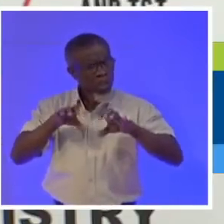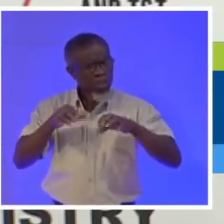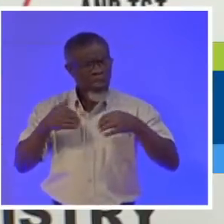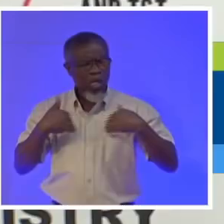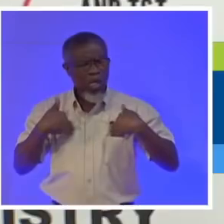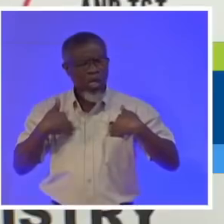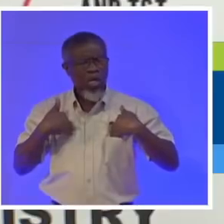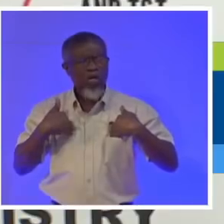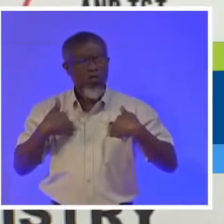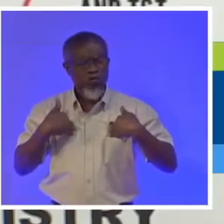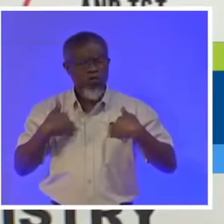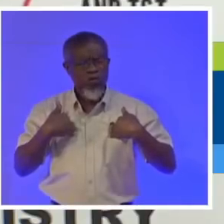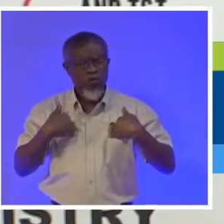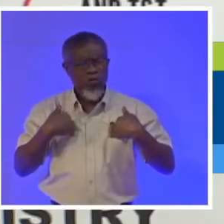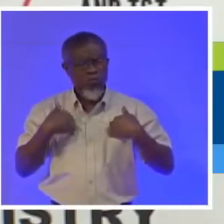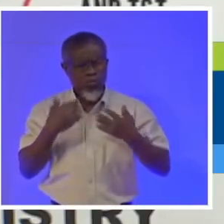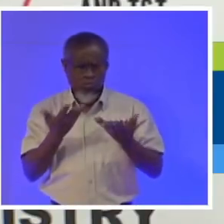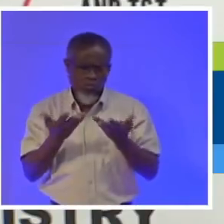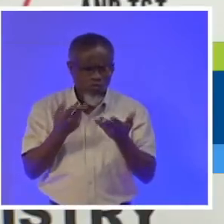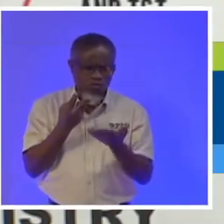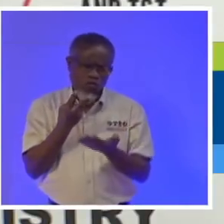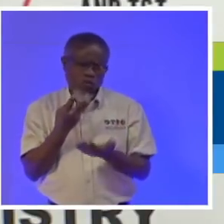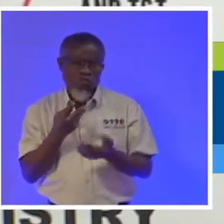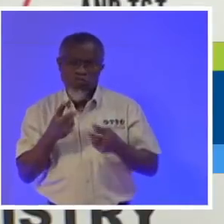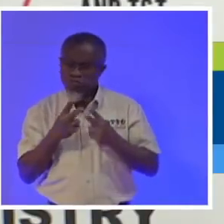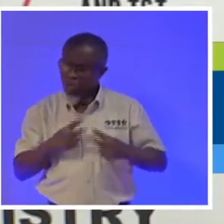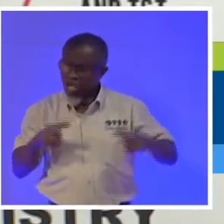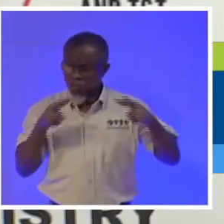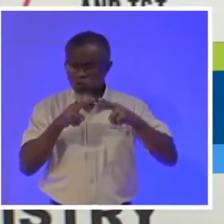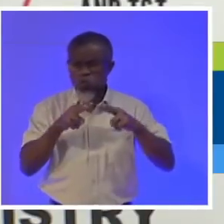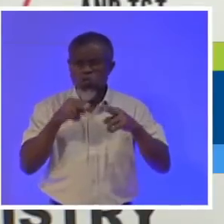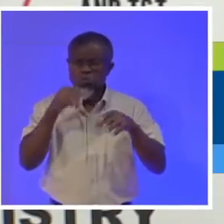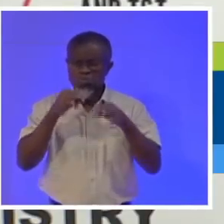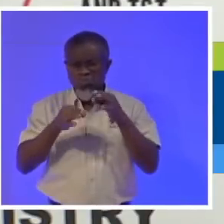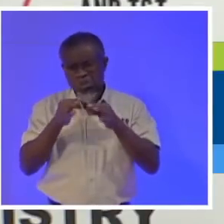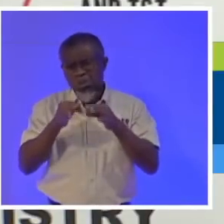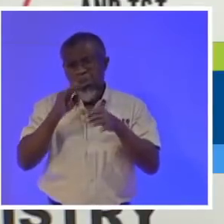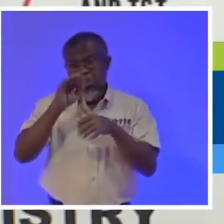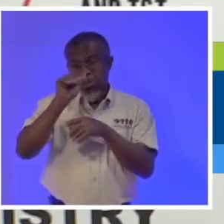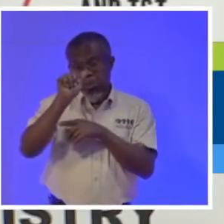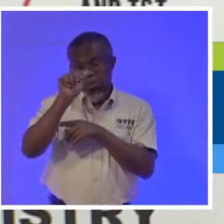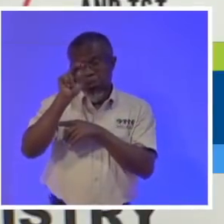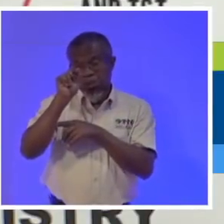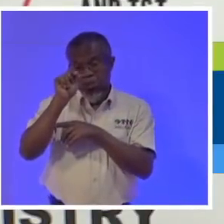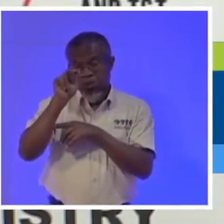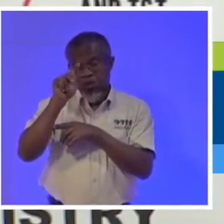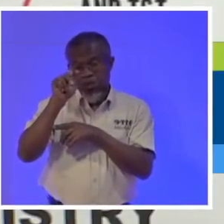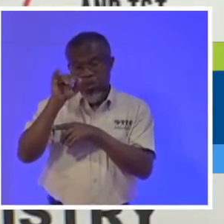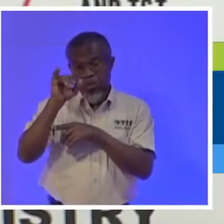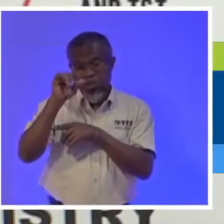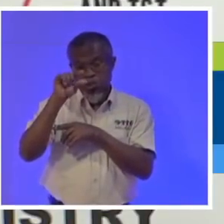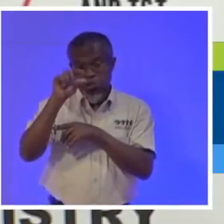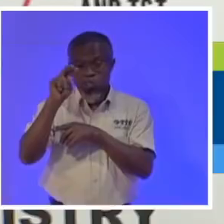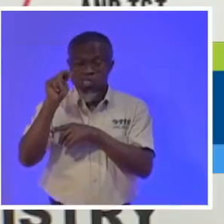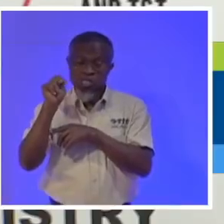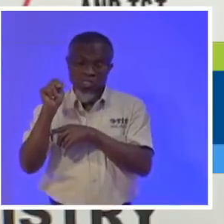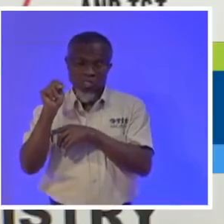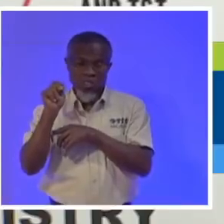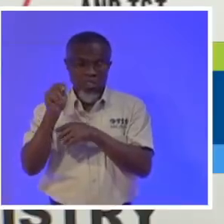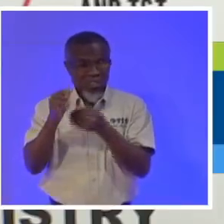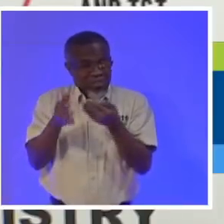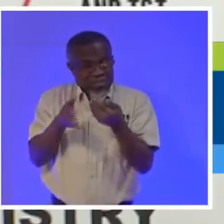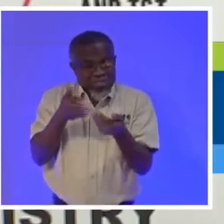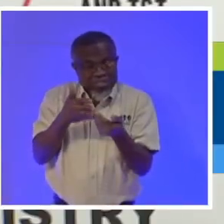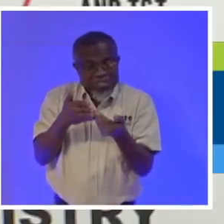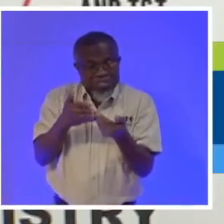antigen testing is: one, price, it's relatively cheap. Two, it's quick. But what you get